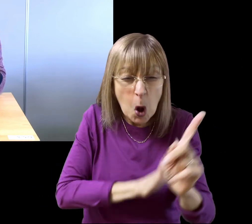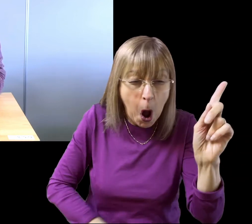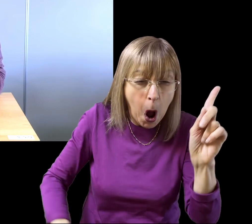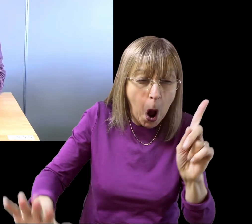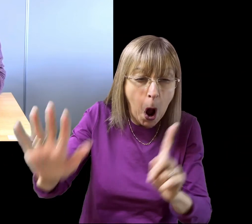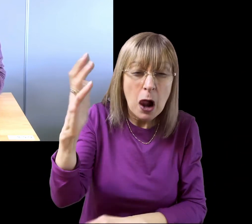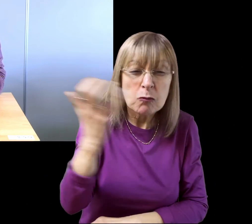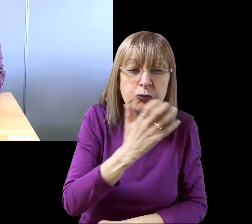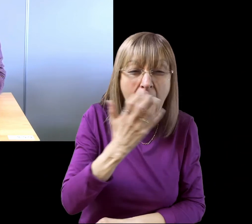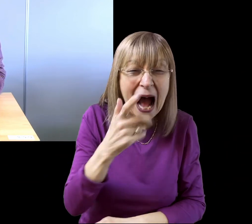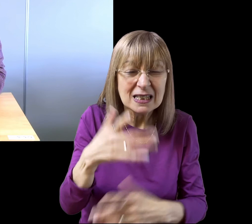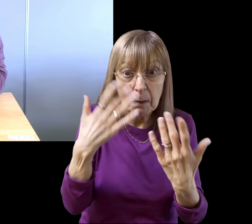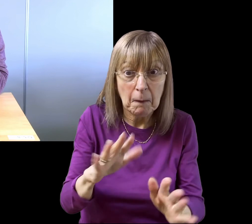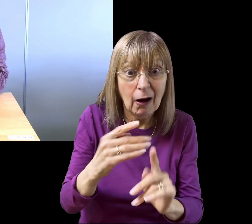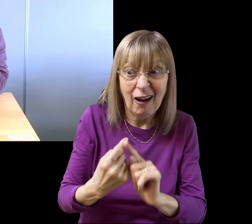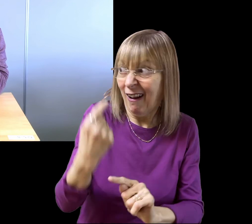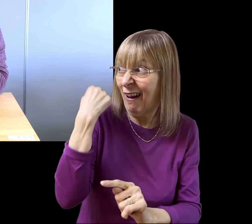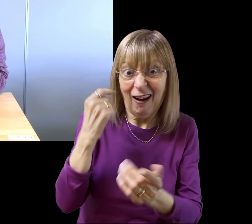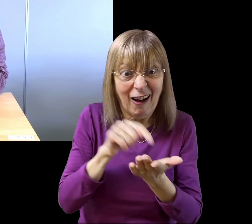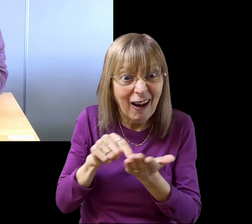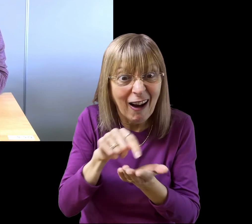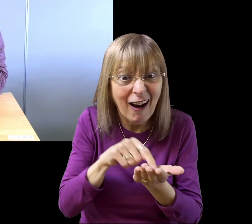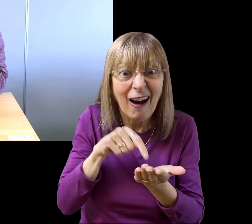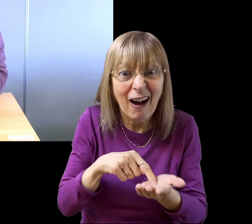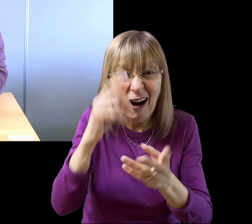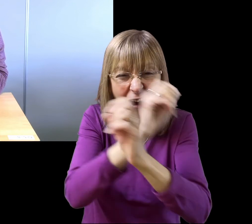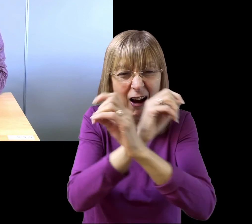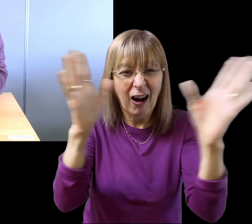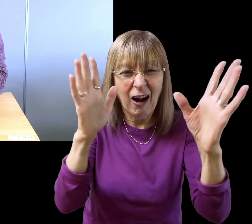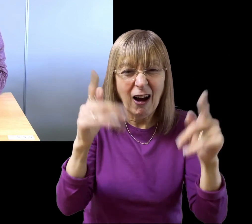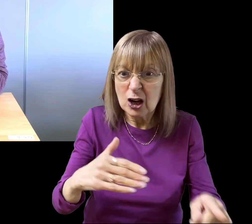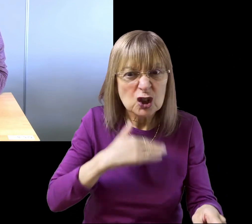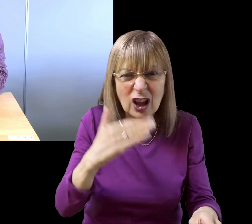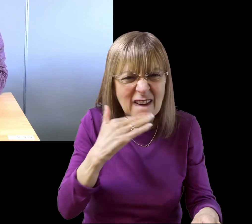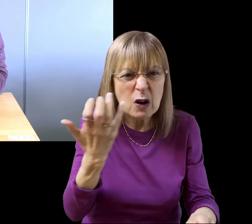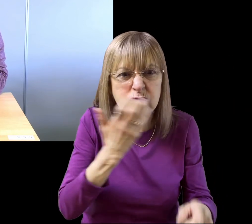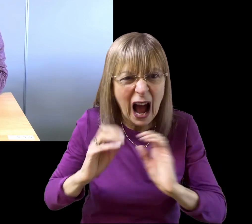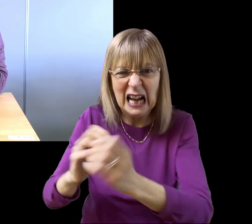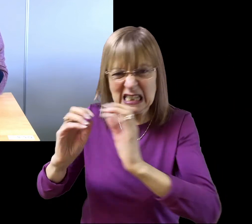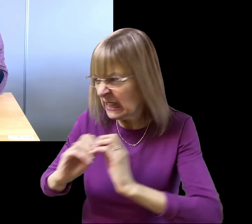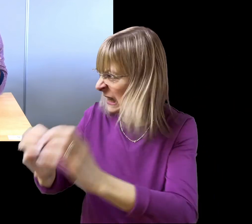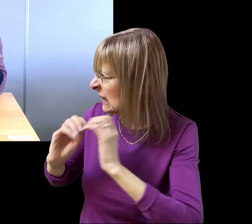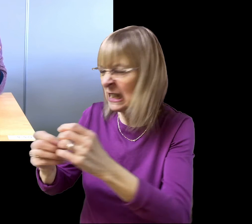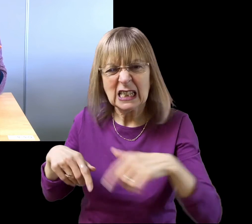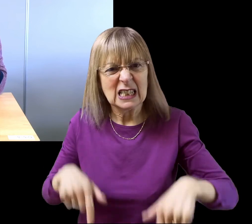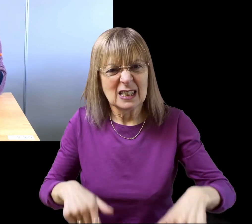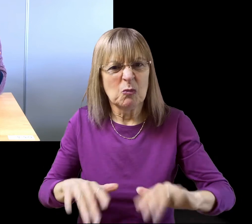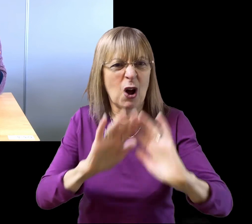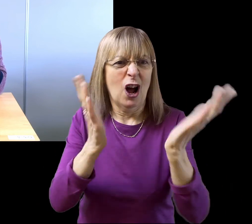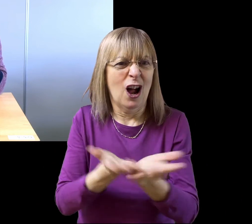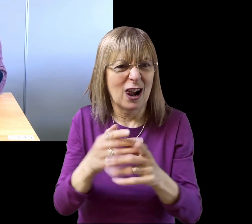in the last calculatable year. There is almost certainly not enough rice produced in the